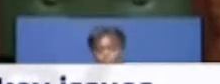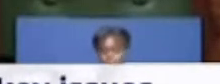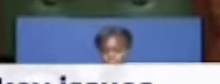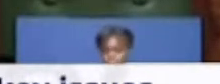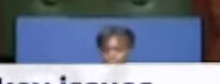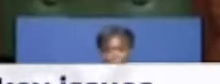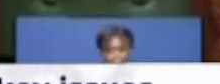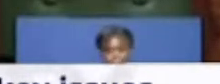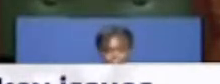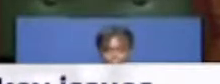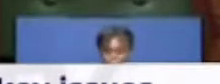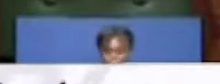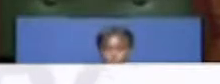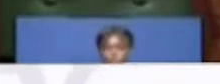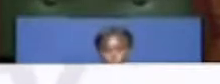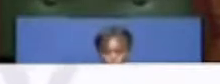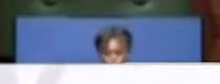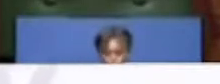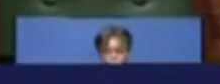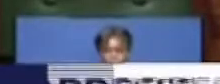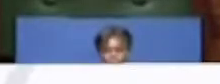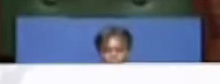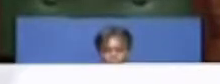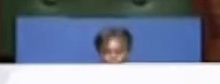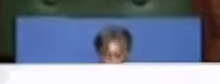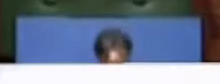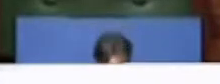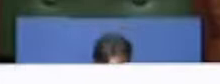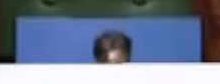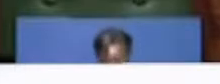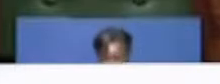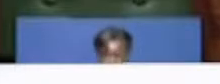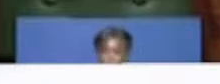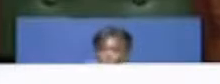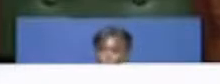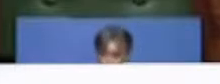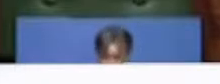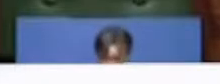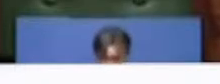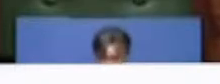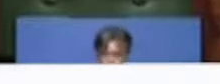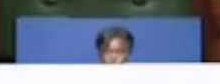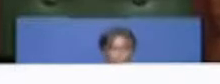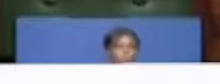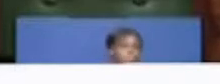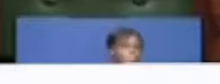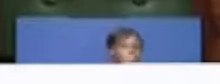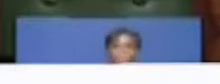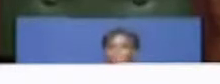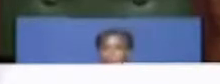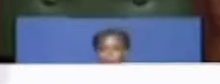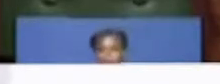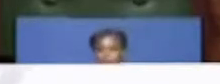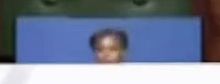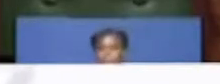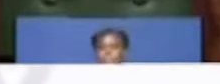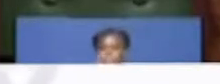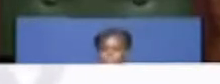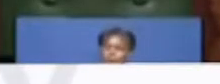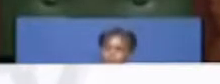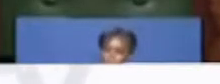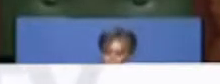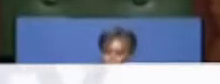Honorable members, ladies and gentlemen, in order to continue with these achievements, we need to secure the